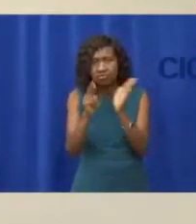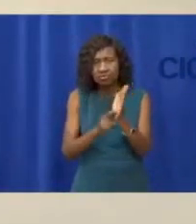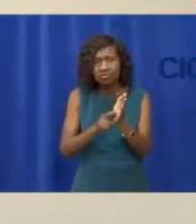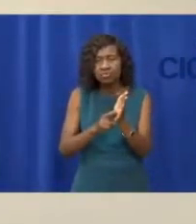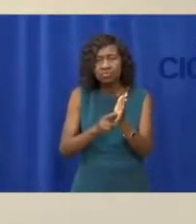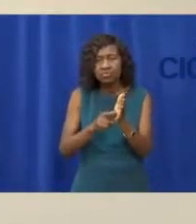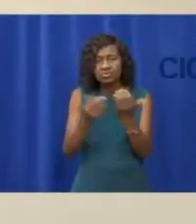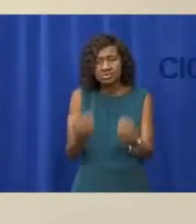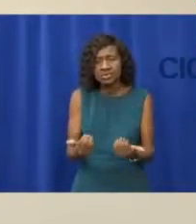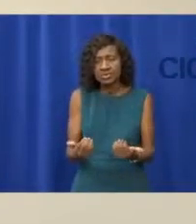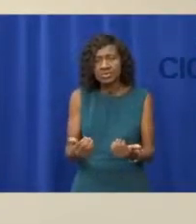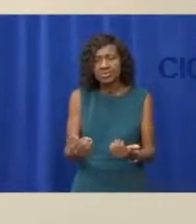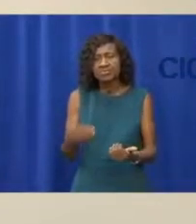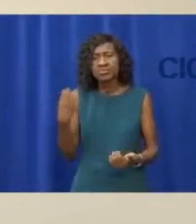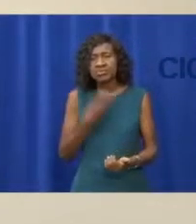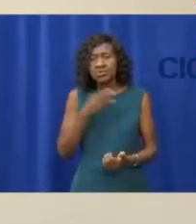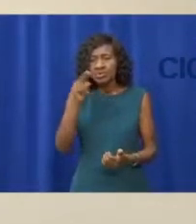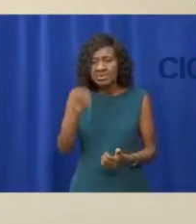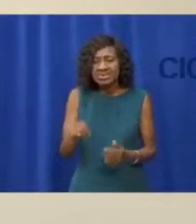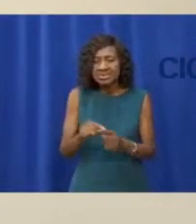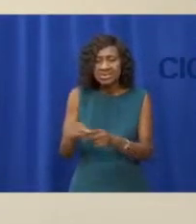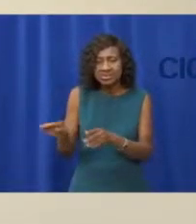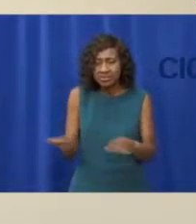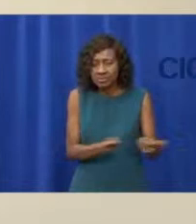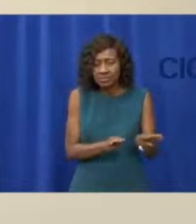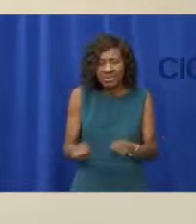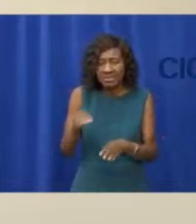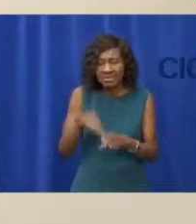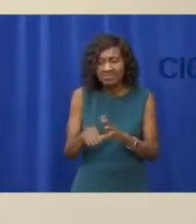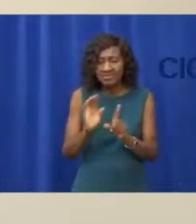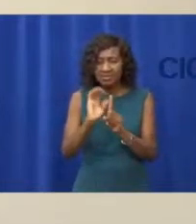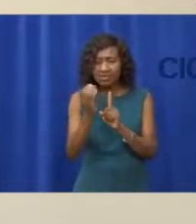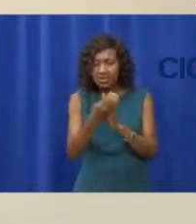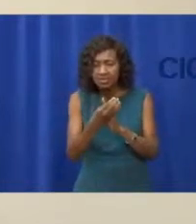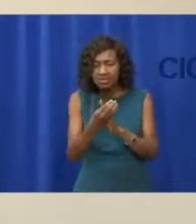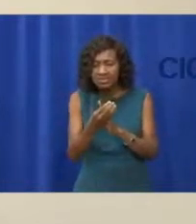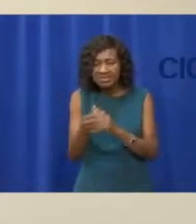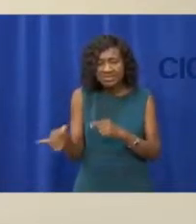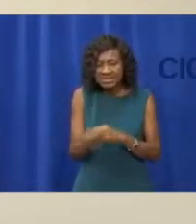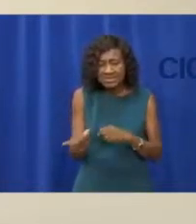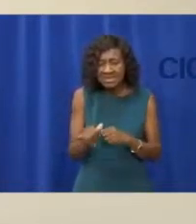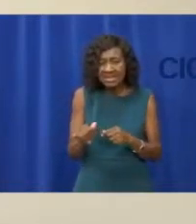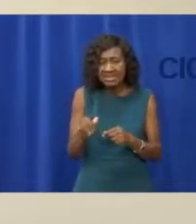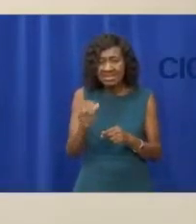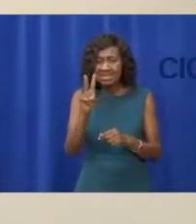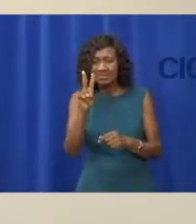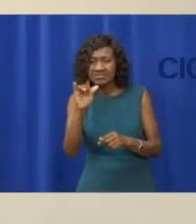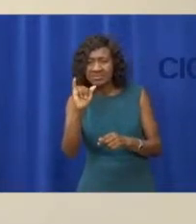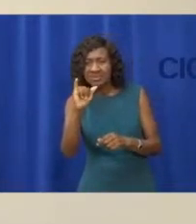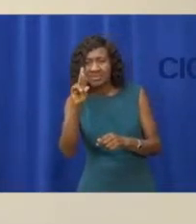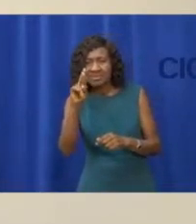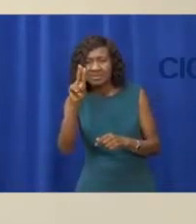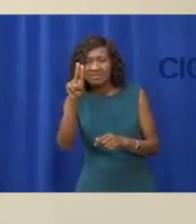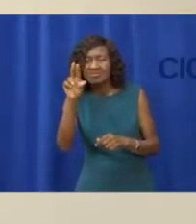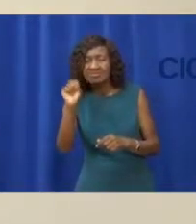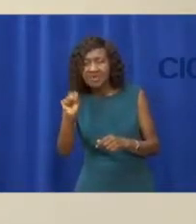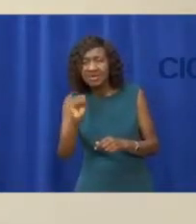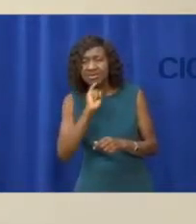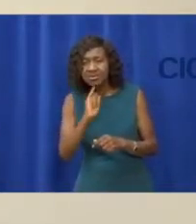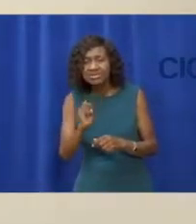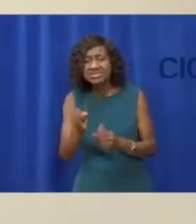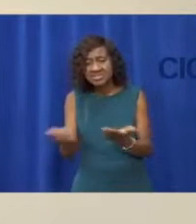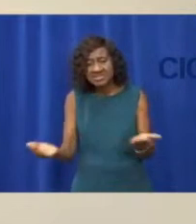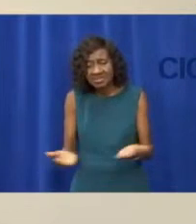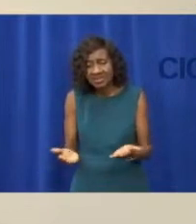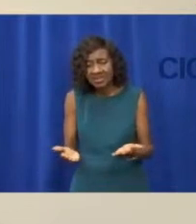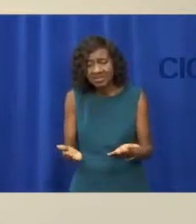we need to behave in this community as though the virus was among us. I don't know how many times I need to keep saying that for people